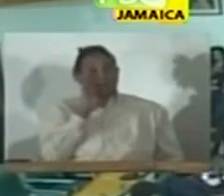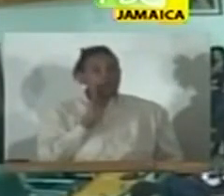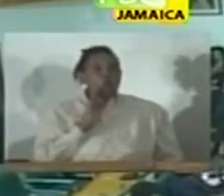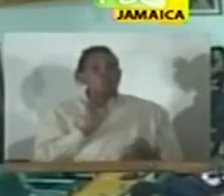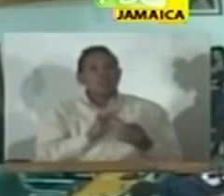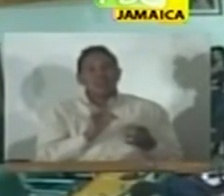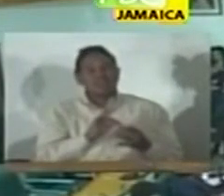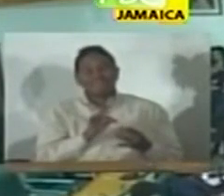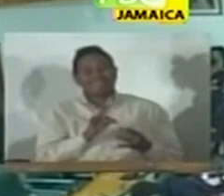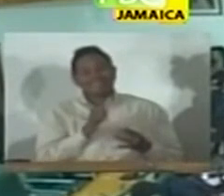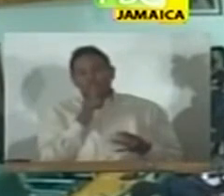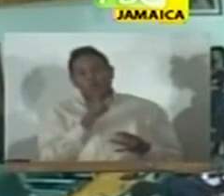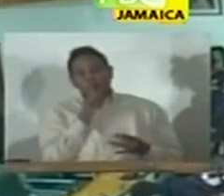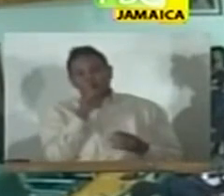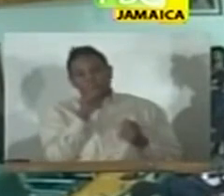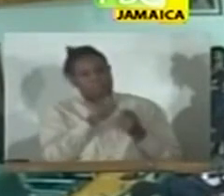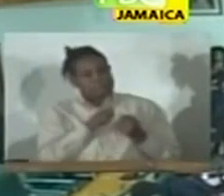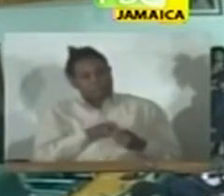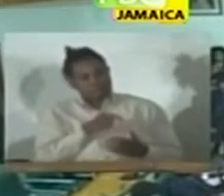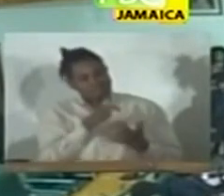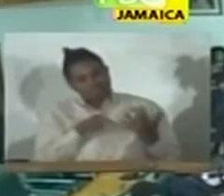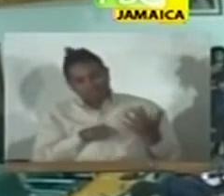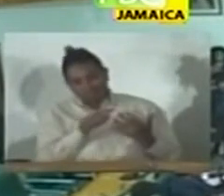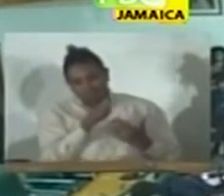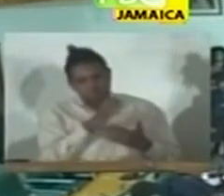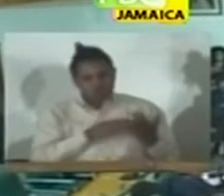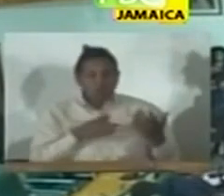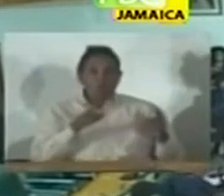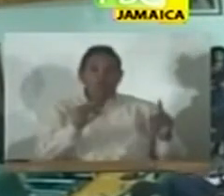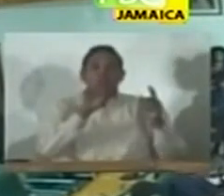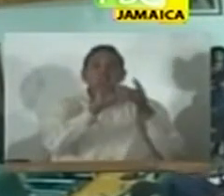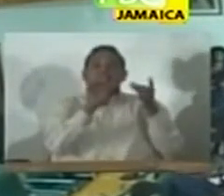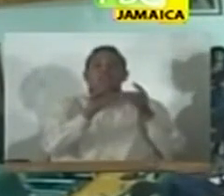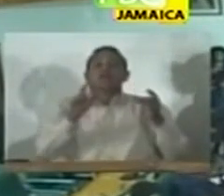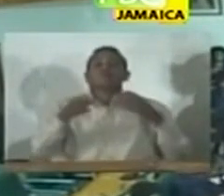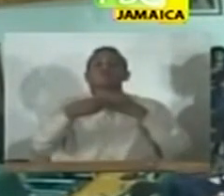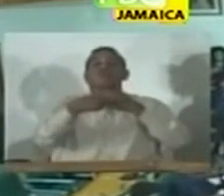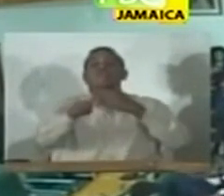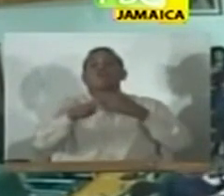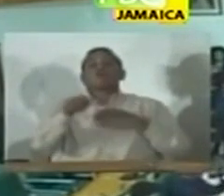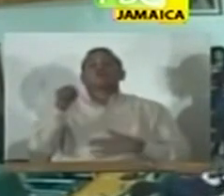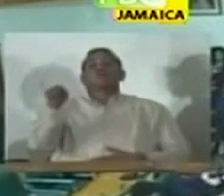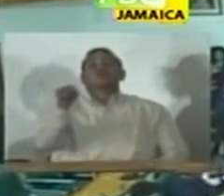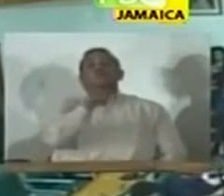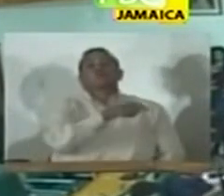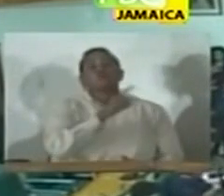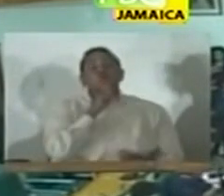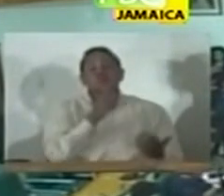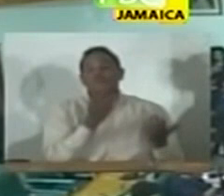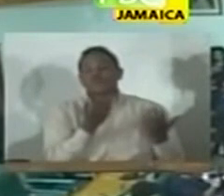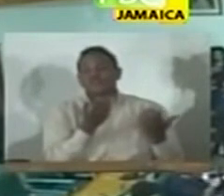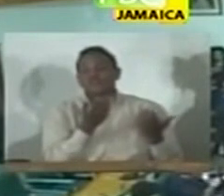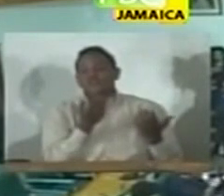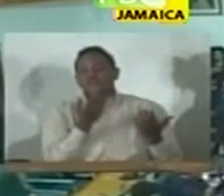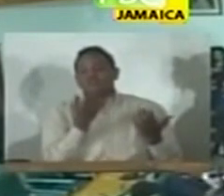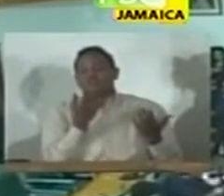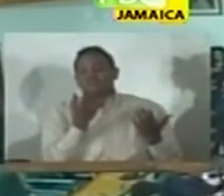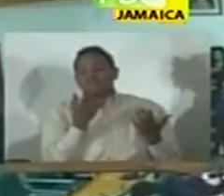Lambert Brown while he was in the House, referring to an allotment that